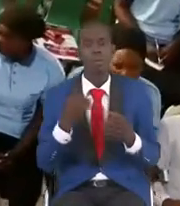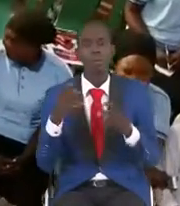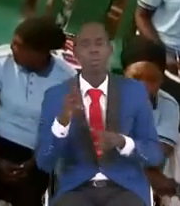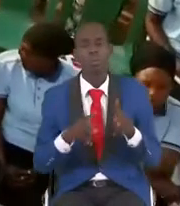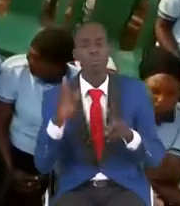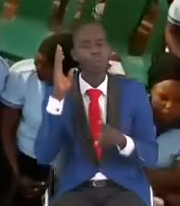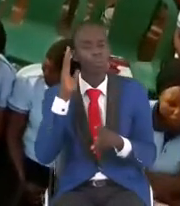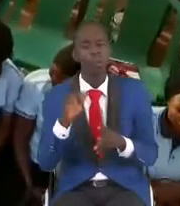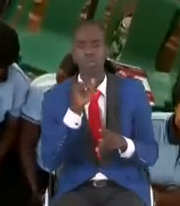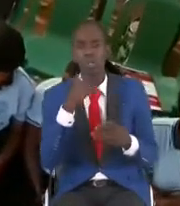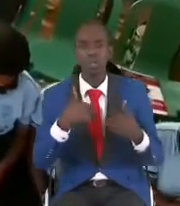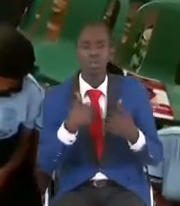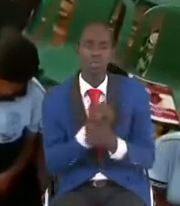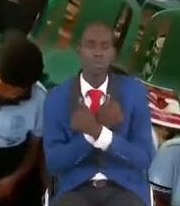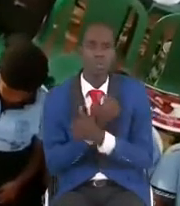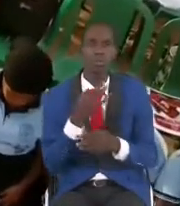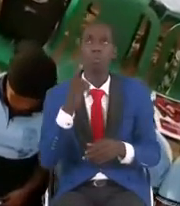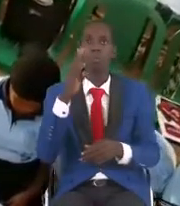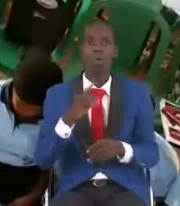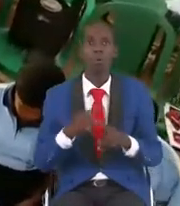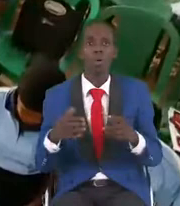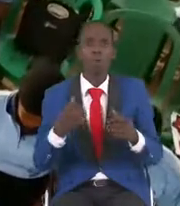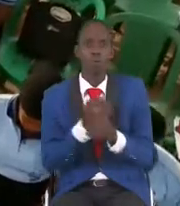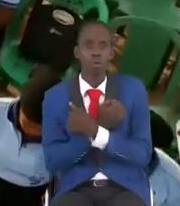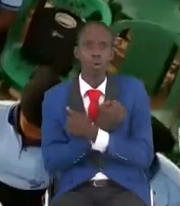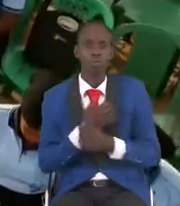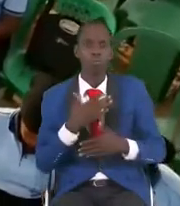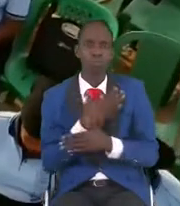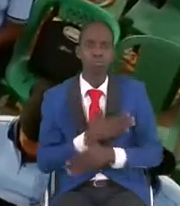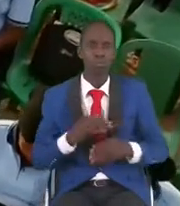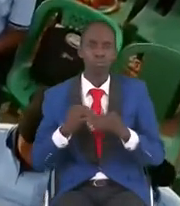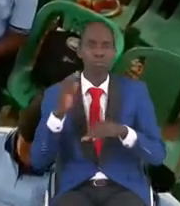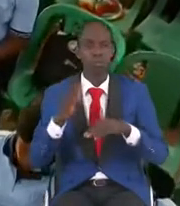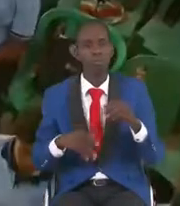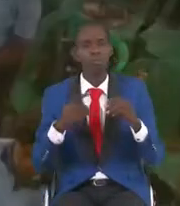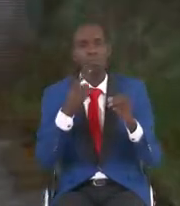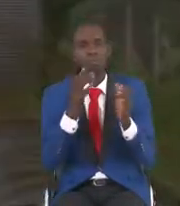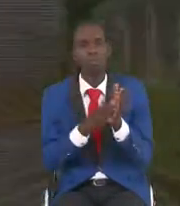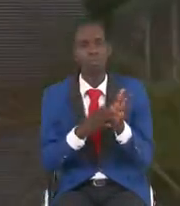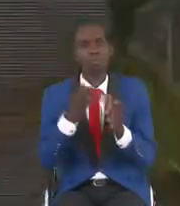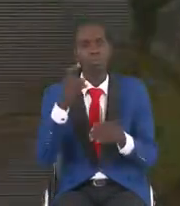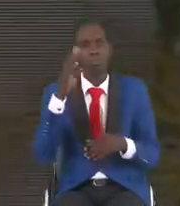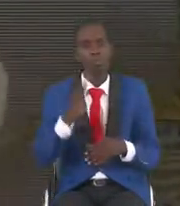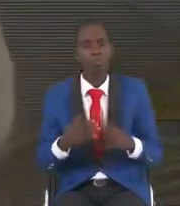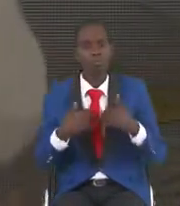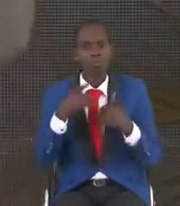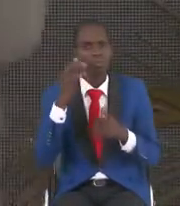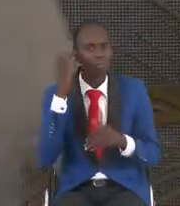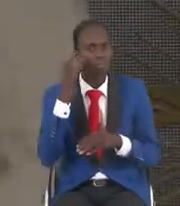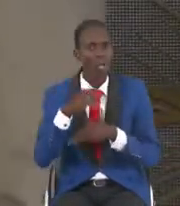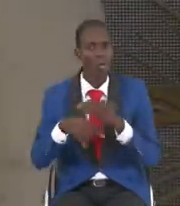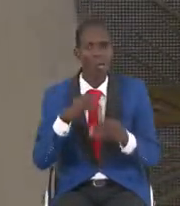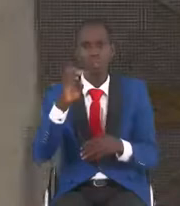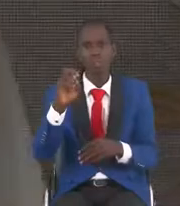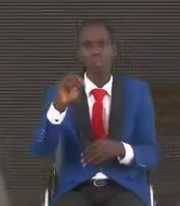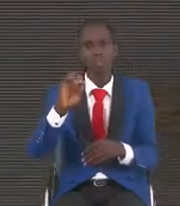of God. They'll love pleasure more than the praise of God. Have you heard about Enoch? Enoch